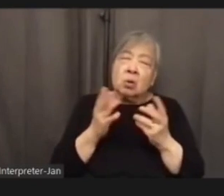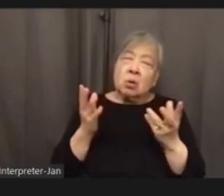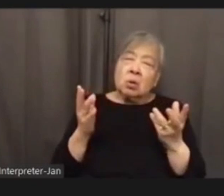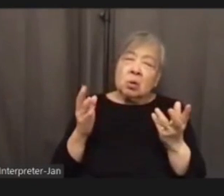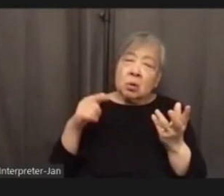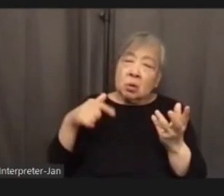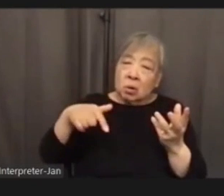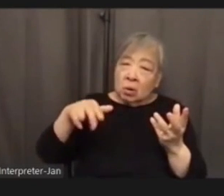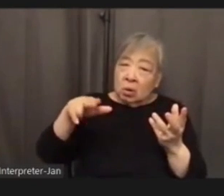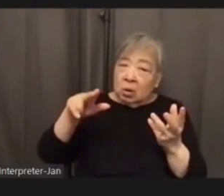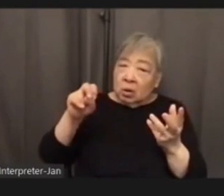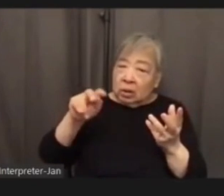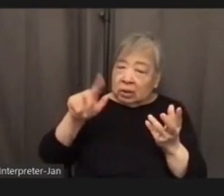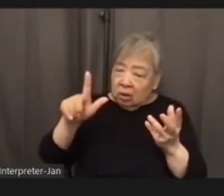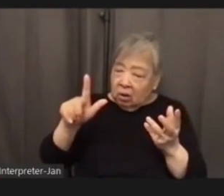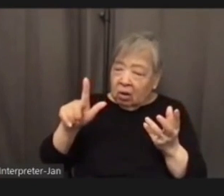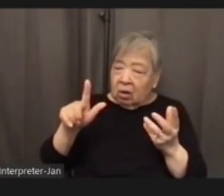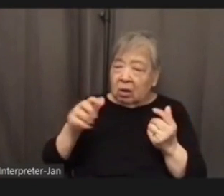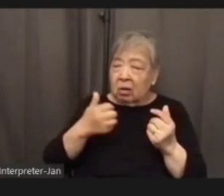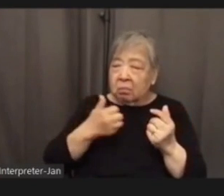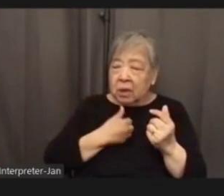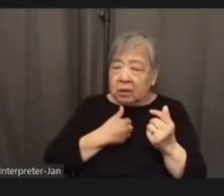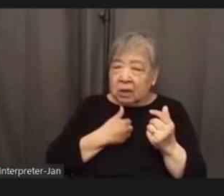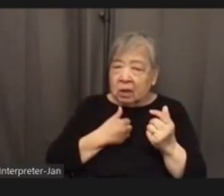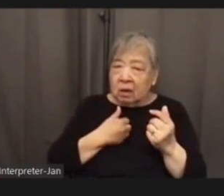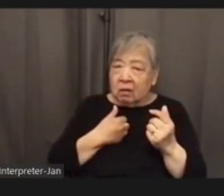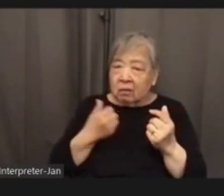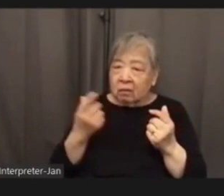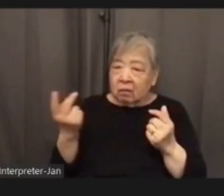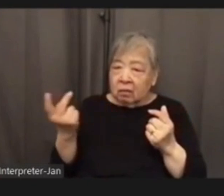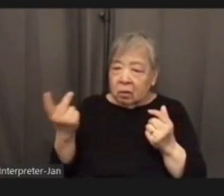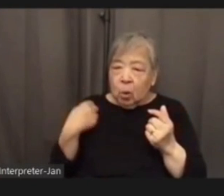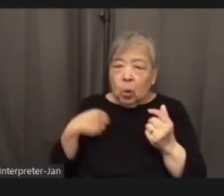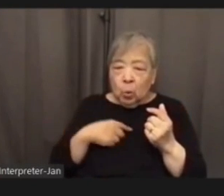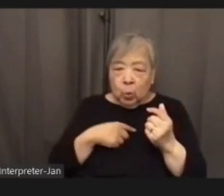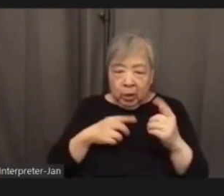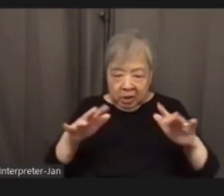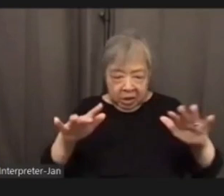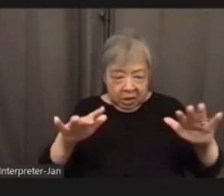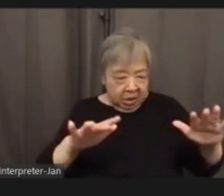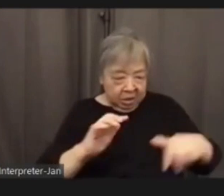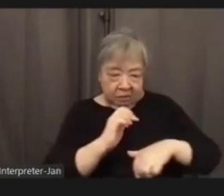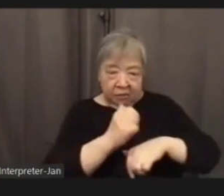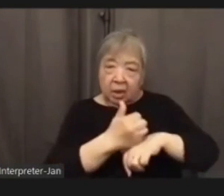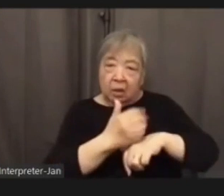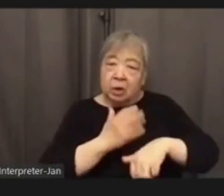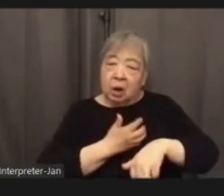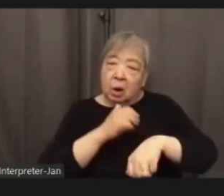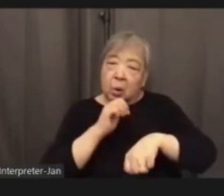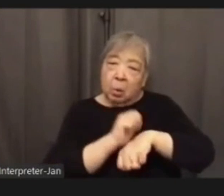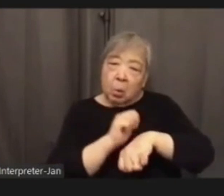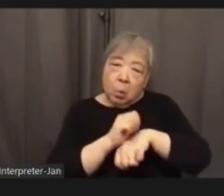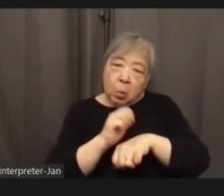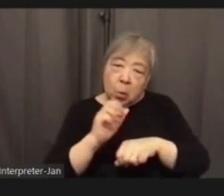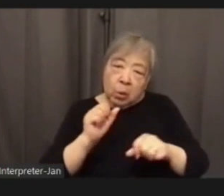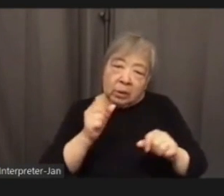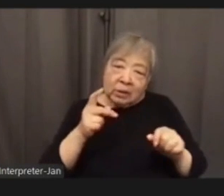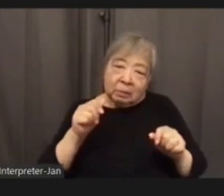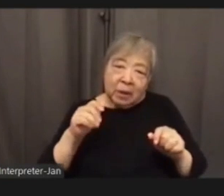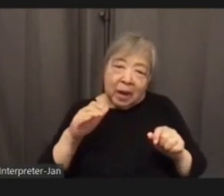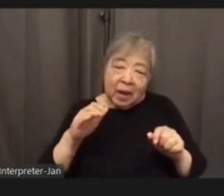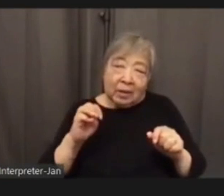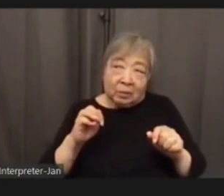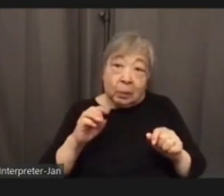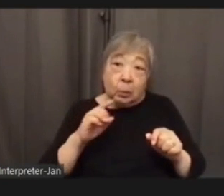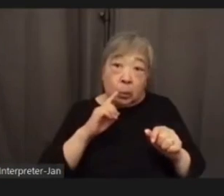Quetzal, myself, we've developed our workspaces to a pretty competitive level prior to